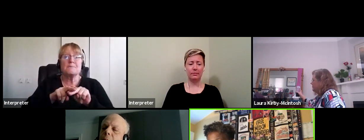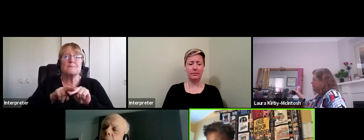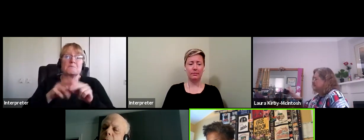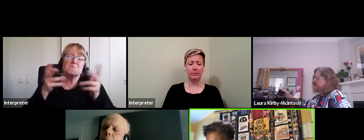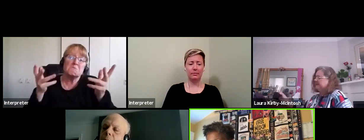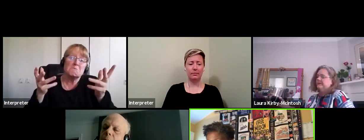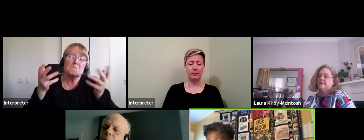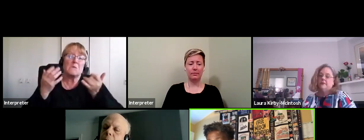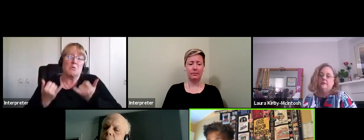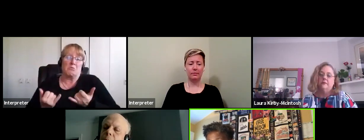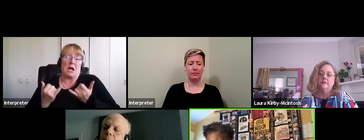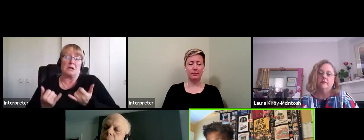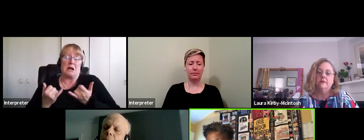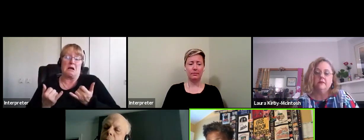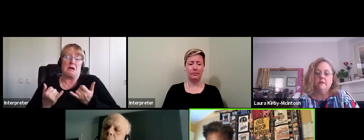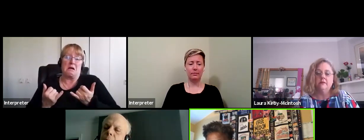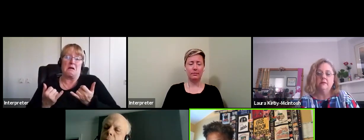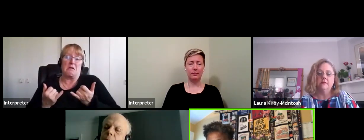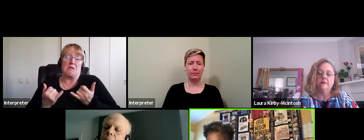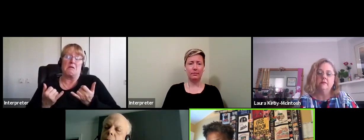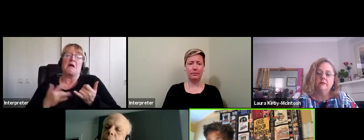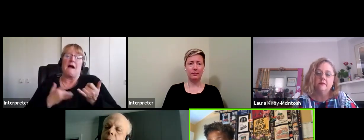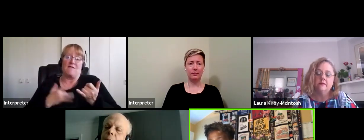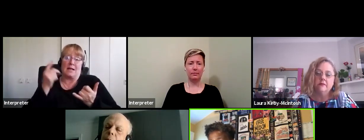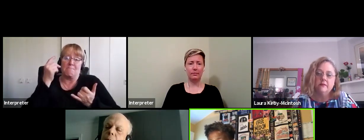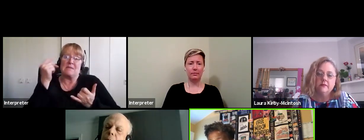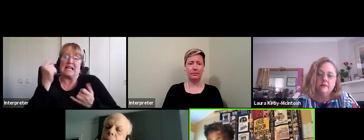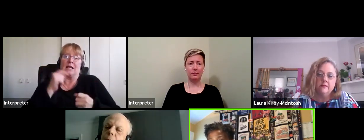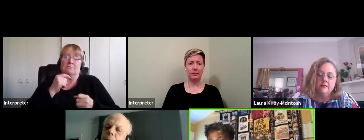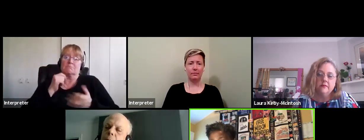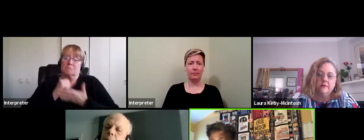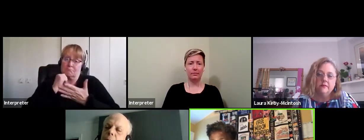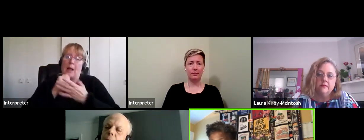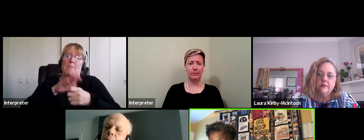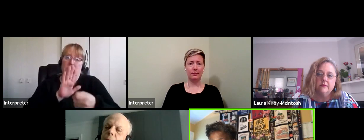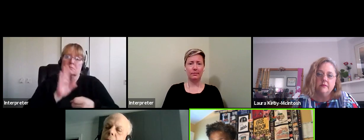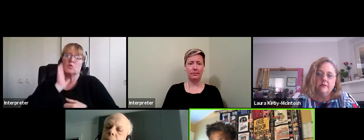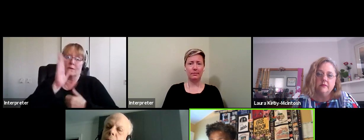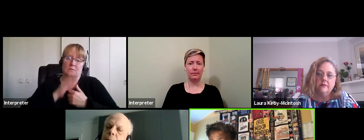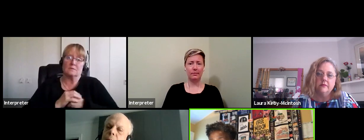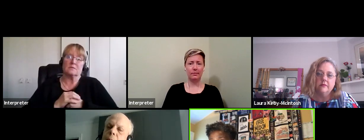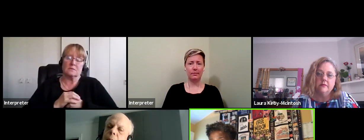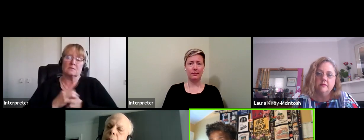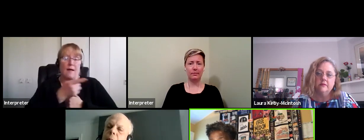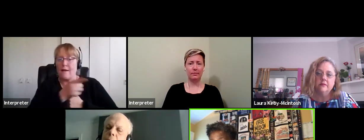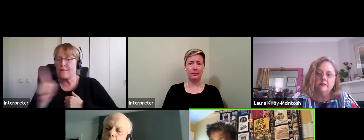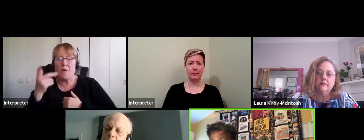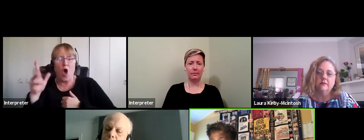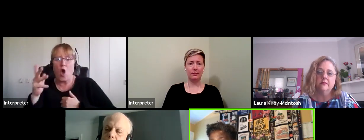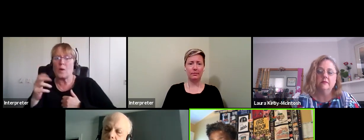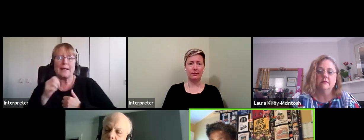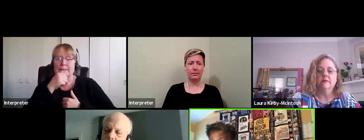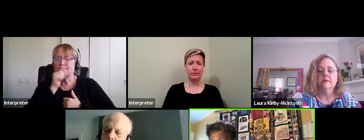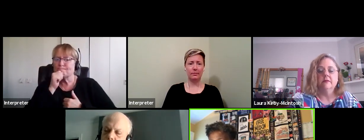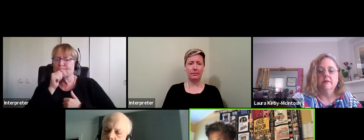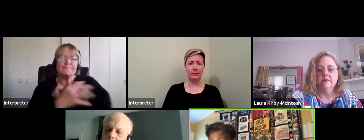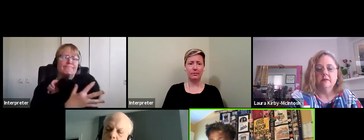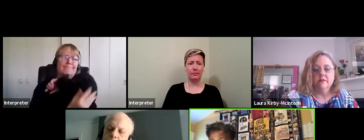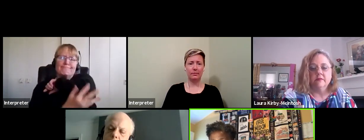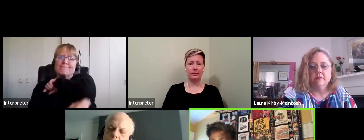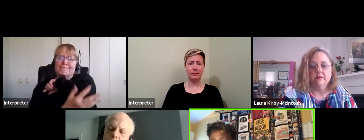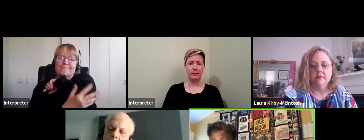provide for immediate relief for those already living below the poverty line and who are